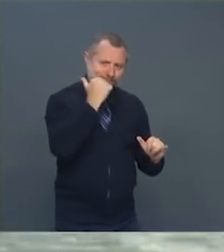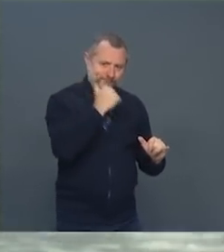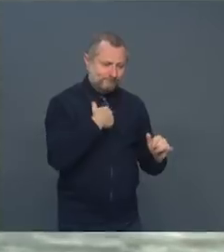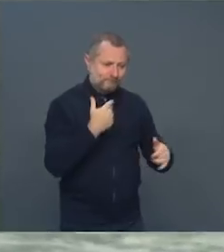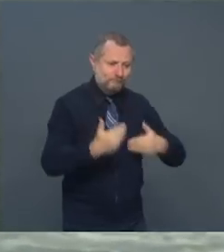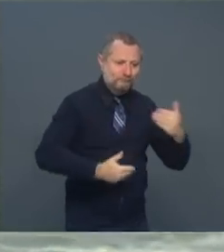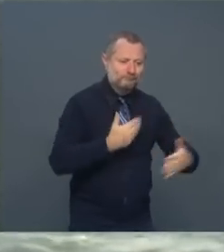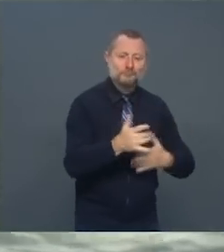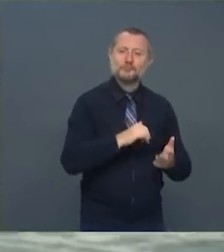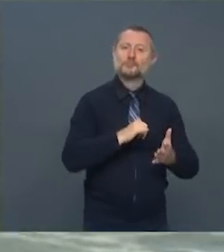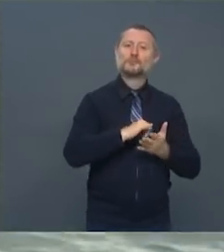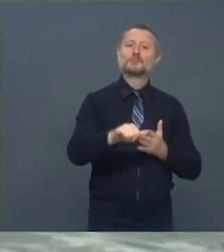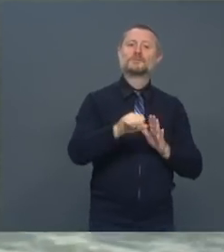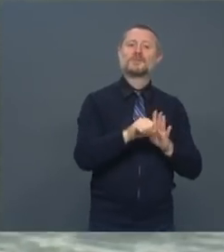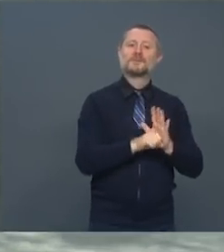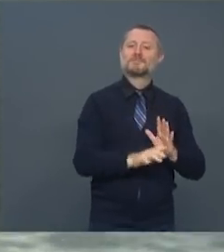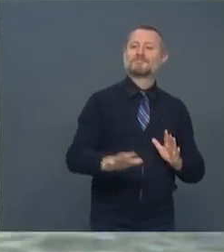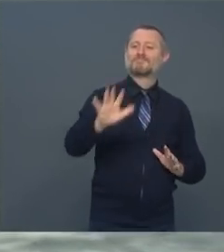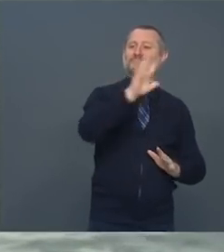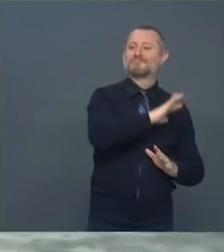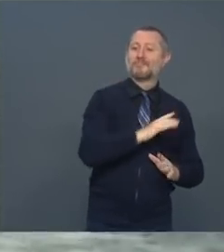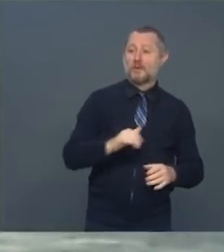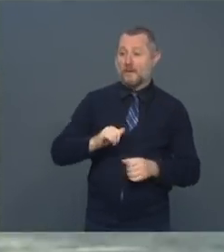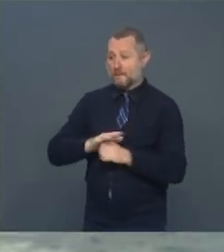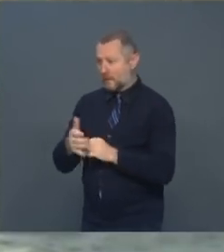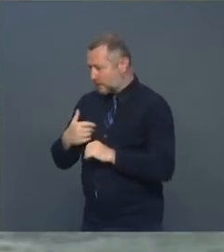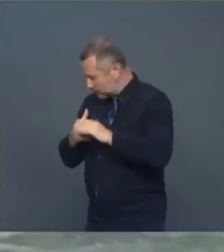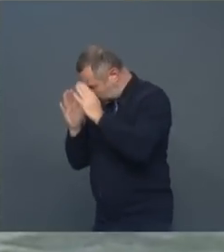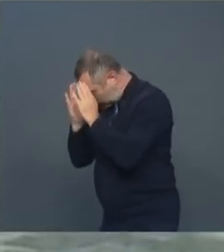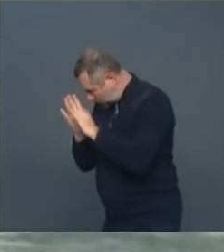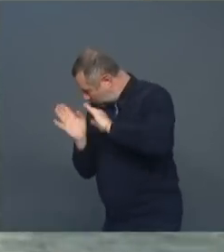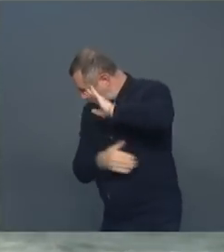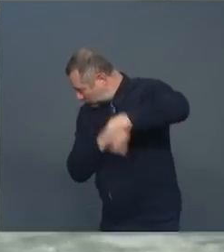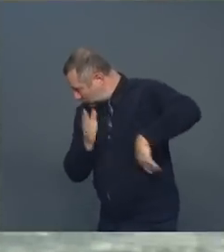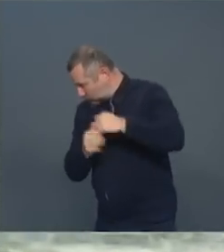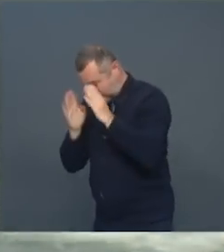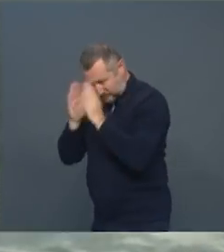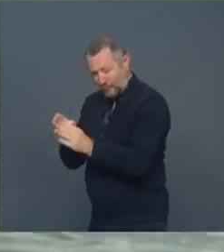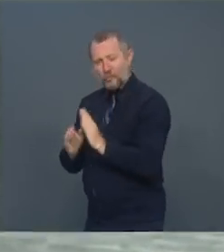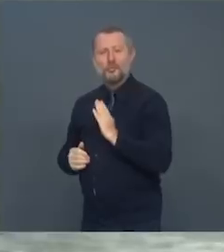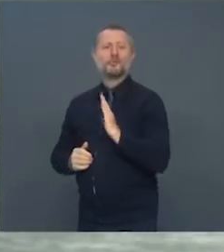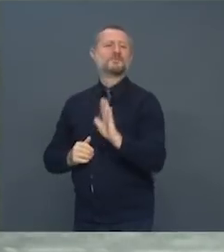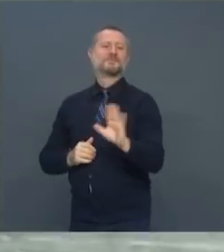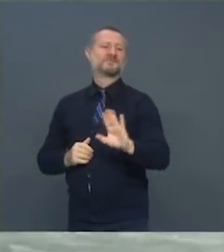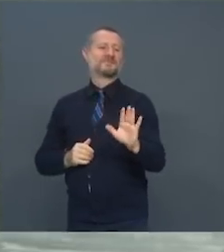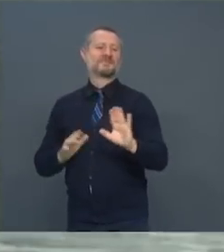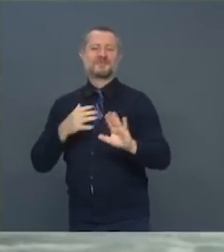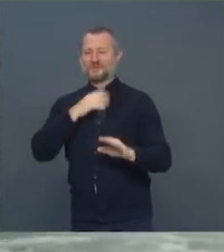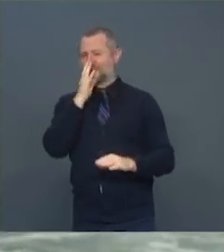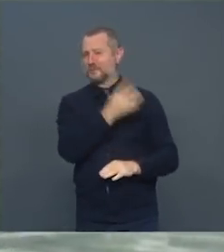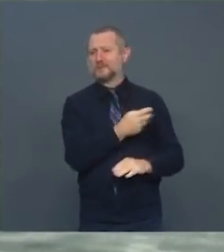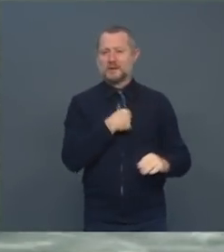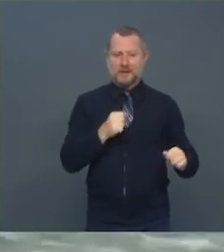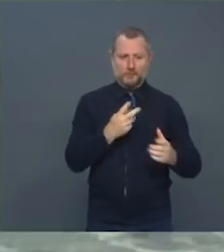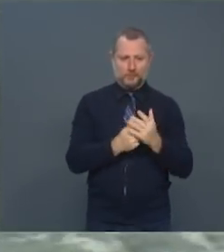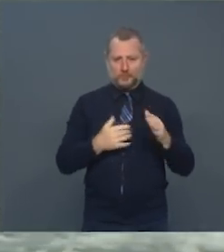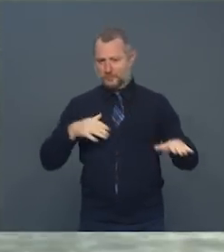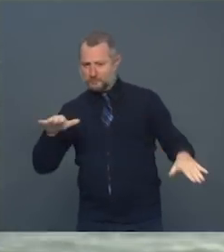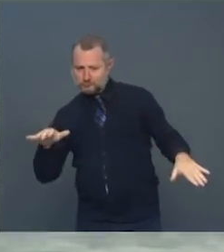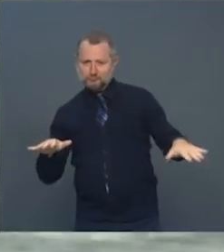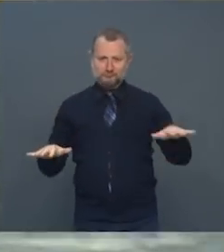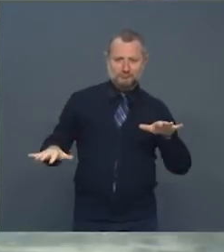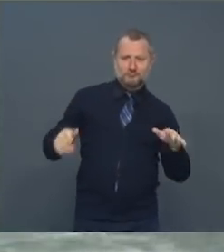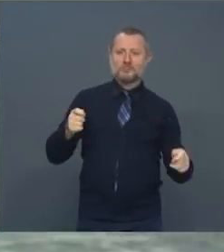have to deal with COVID doesn't mean everything stops. And it says, yes, there are things that are hard and complicated